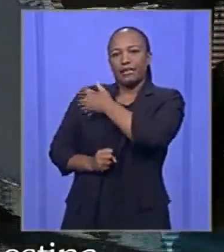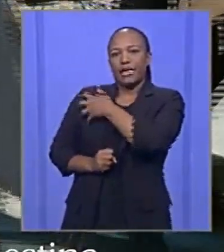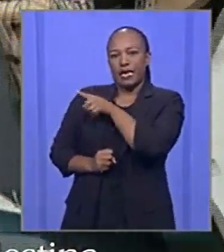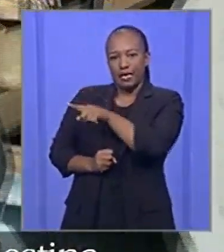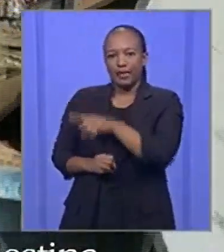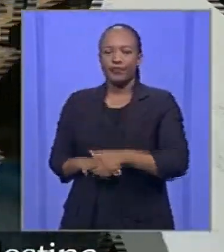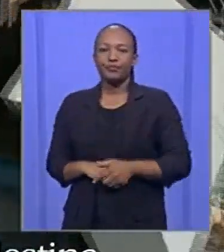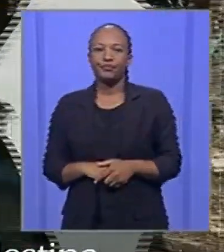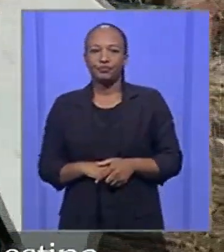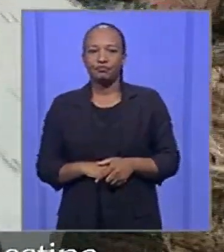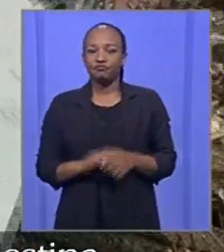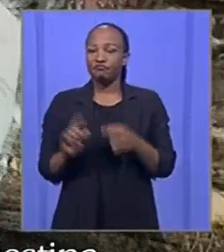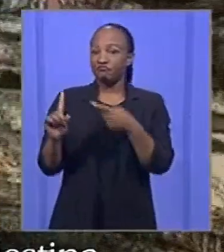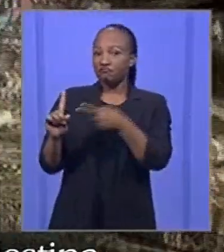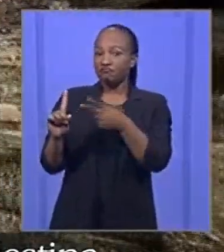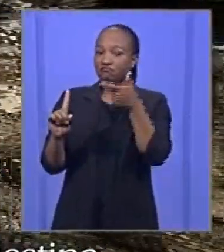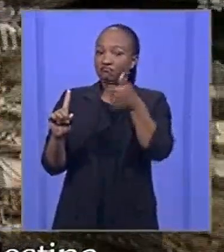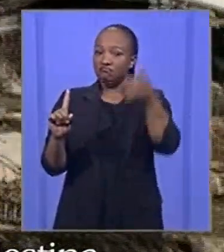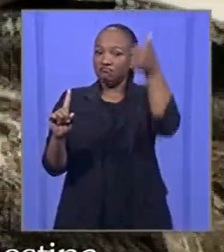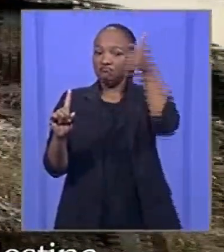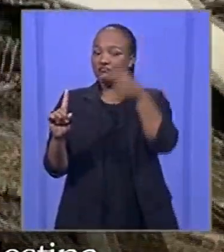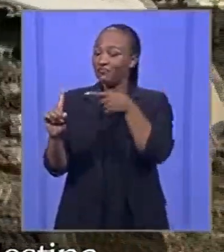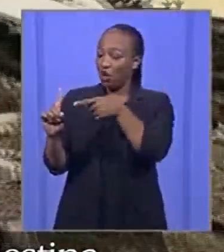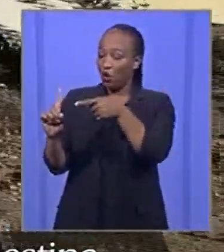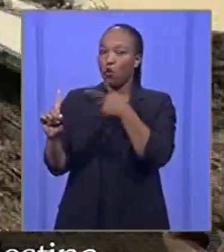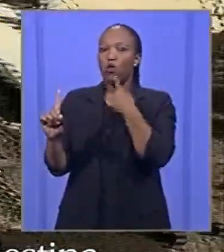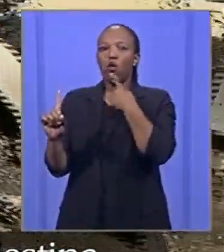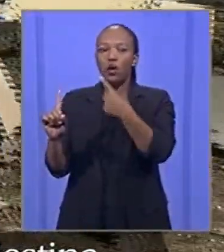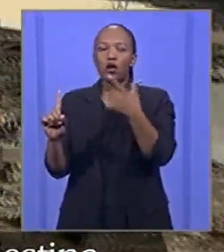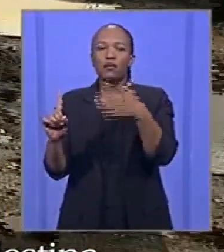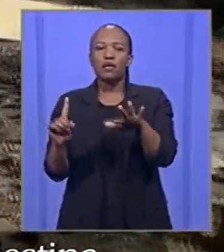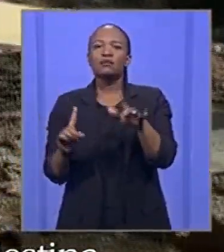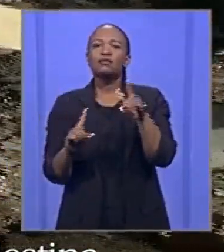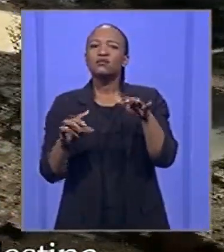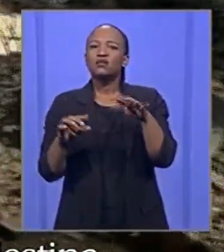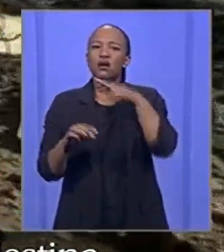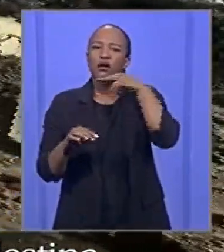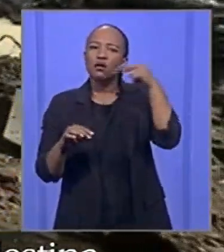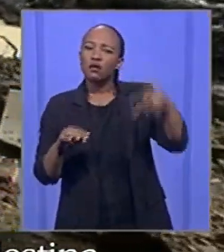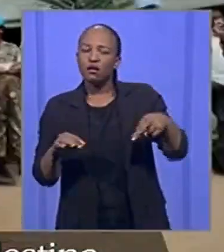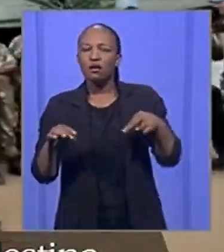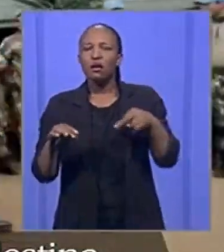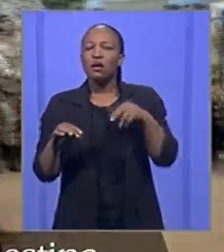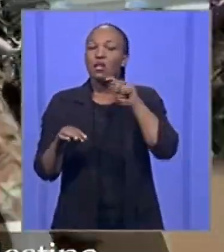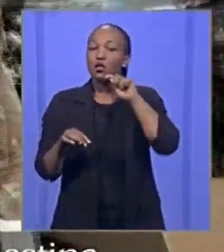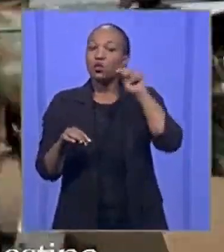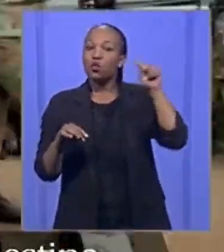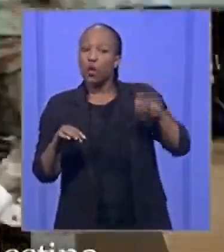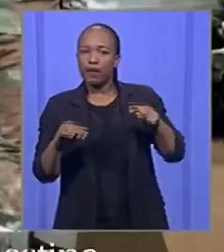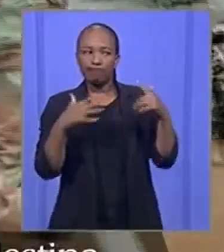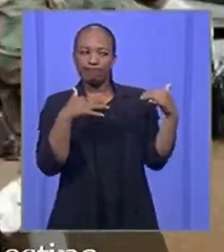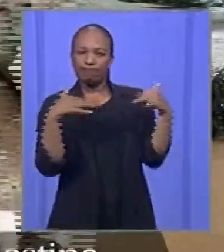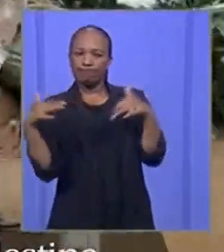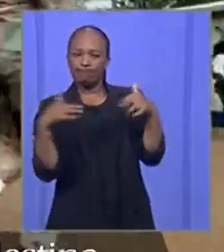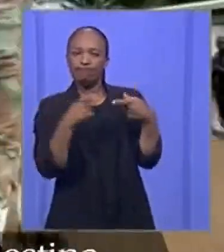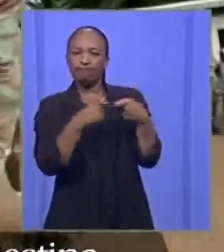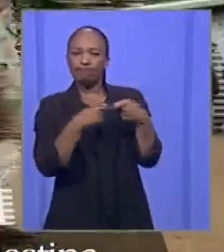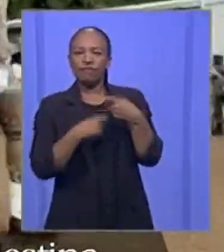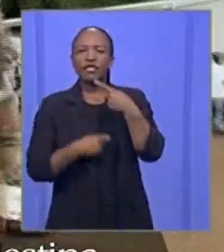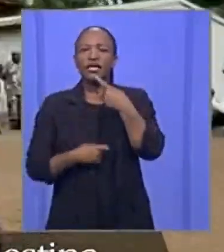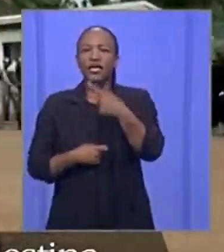Letona le re ba batla ho be le dipuisano pakeng tsa Russia le Ukraine ho fedisa tsitsipano e renang. Ore Afrika Borwa e